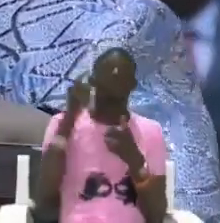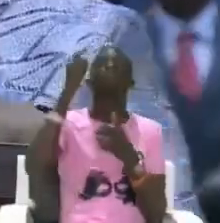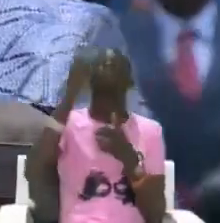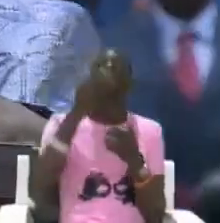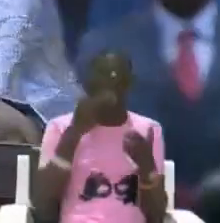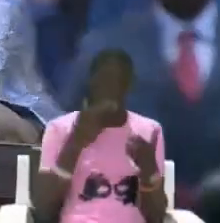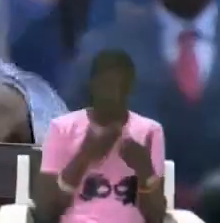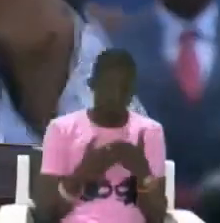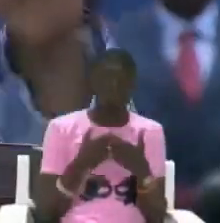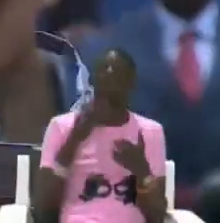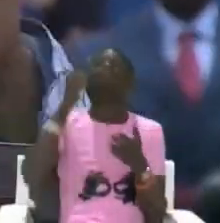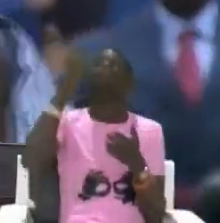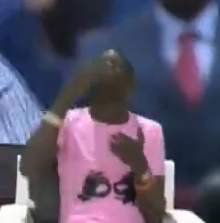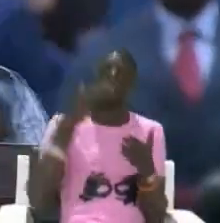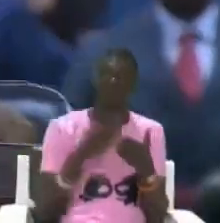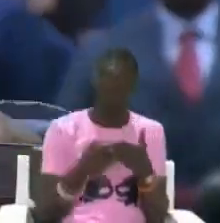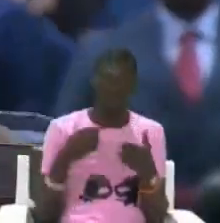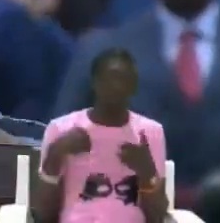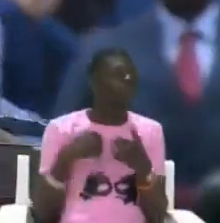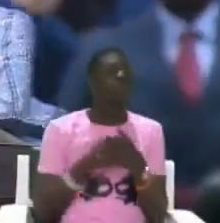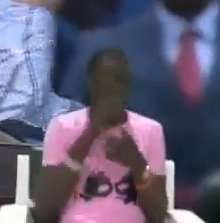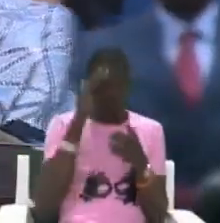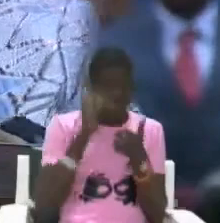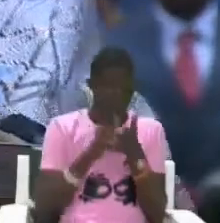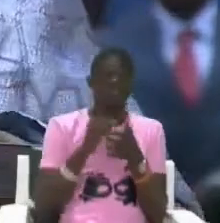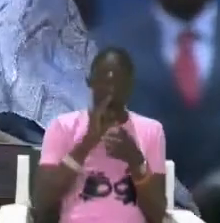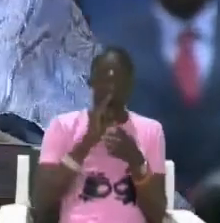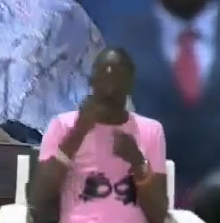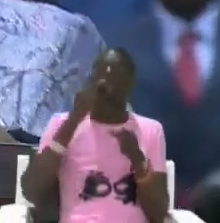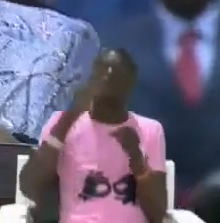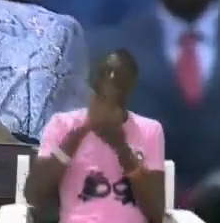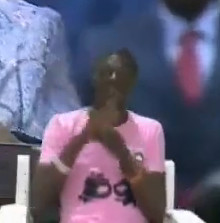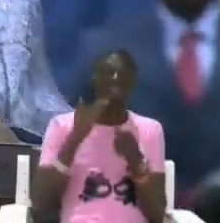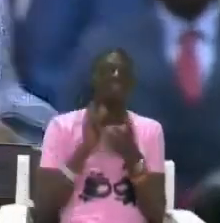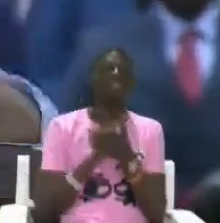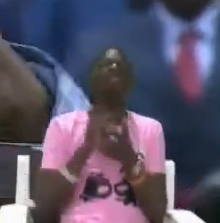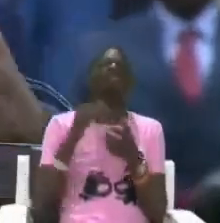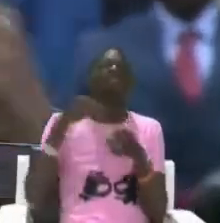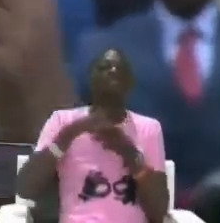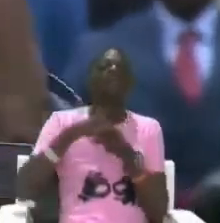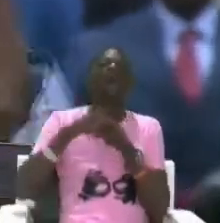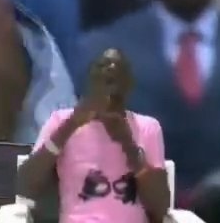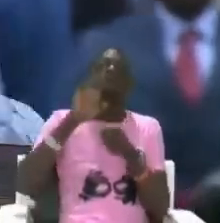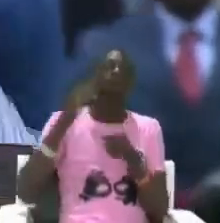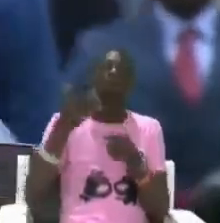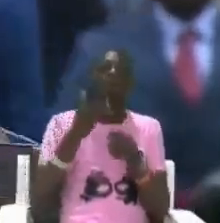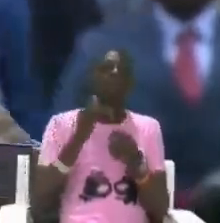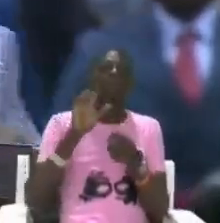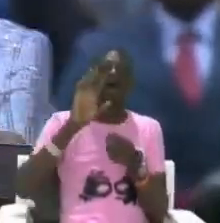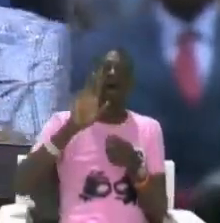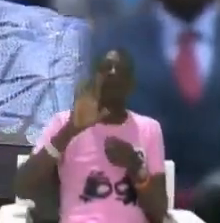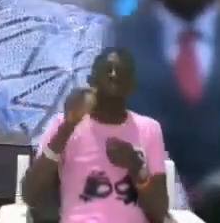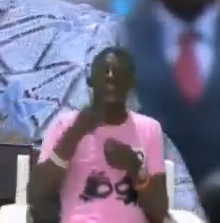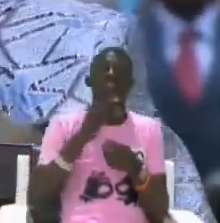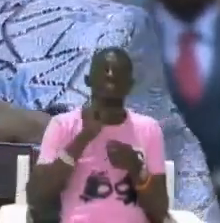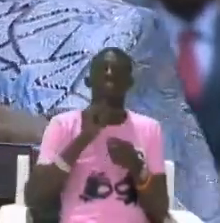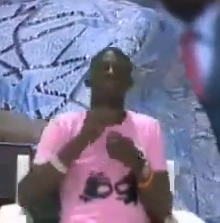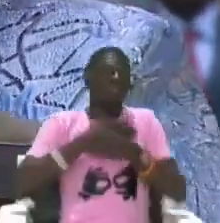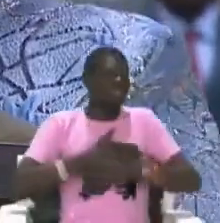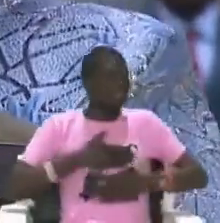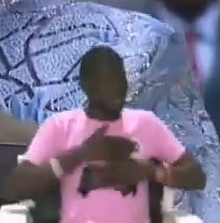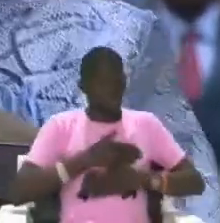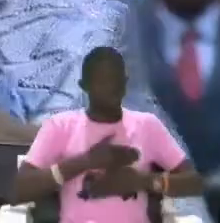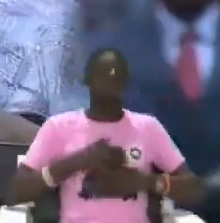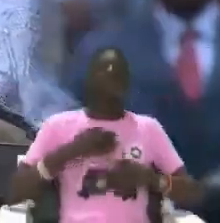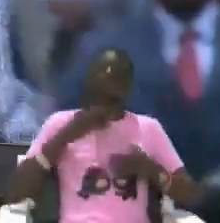keeping God. We know that it is your covenant with RCCG that we are enjoying. That is why our own is different. Father, we